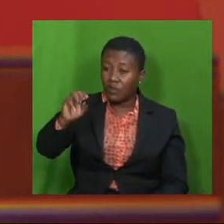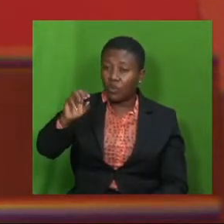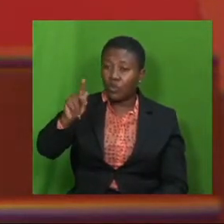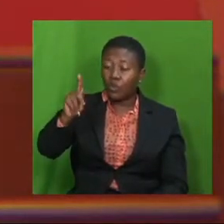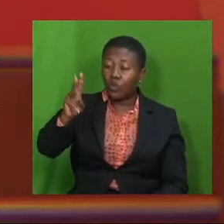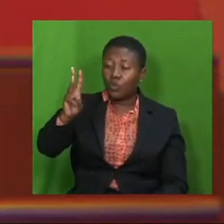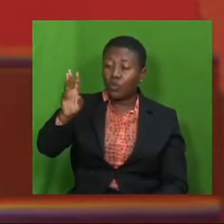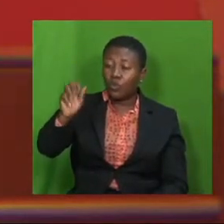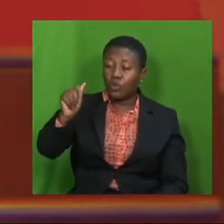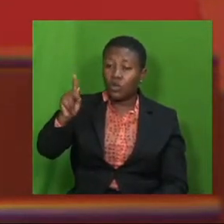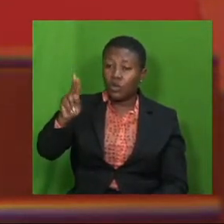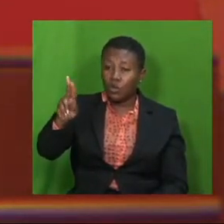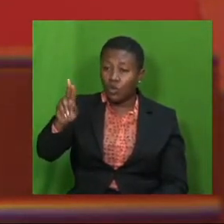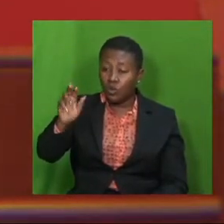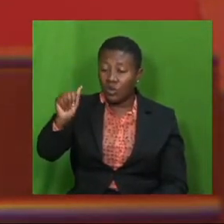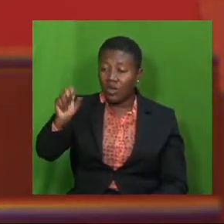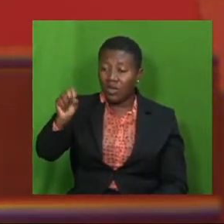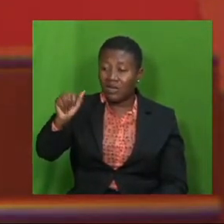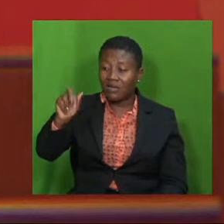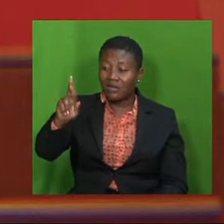others, unreported,